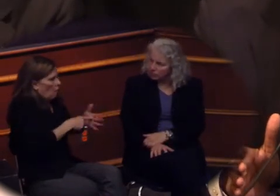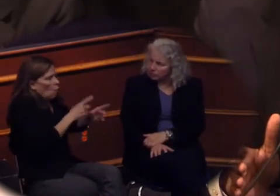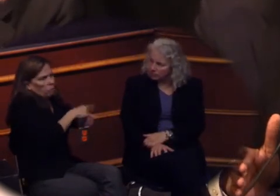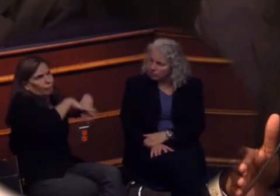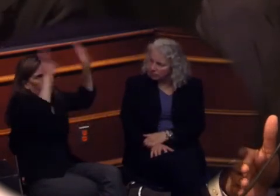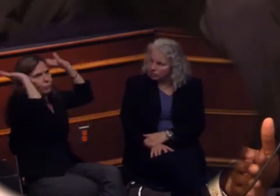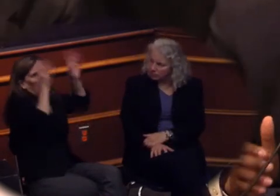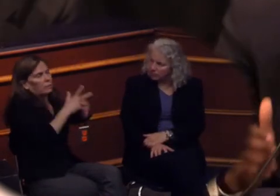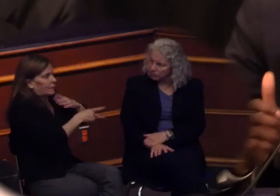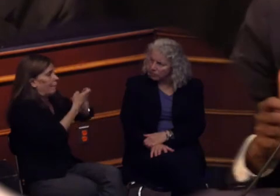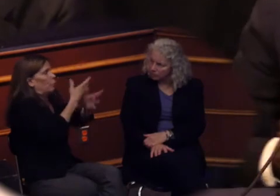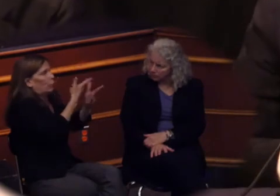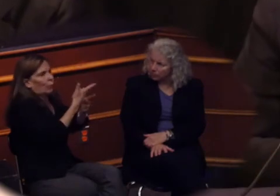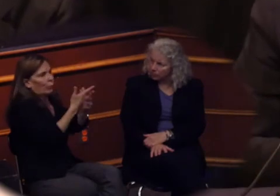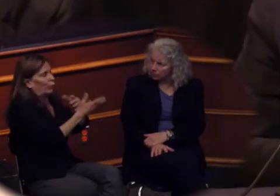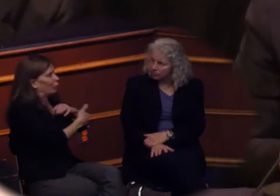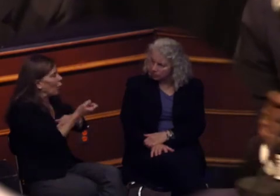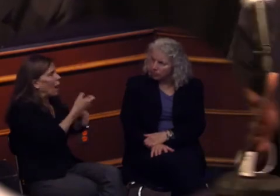to pivot out of it.